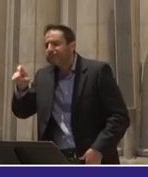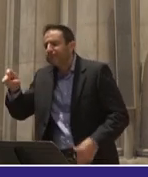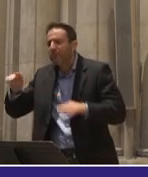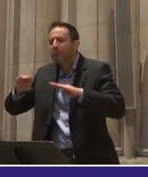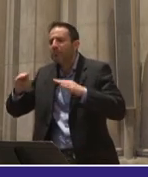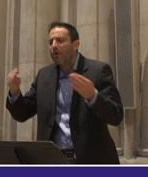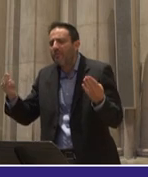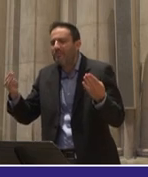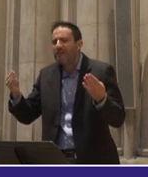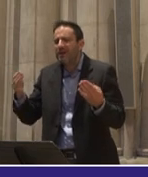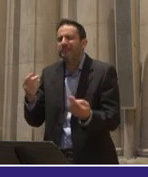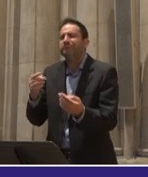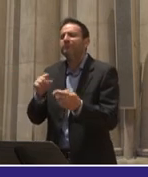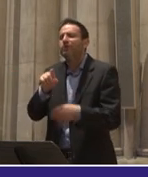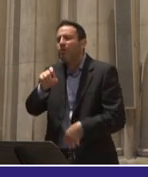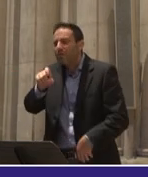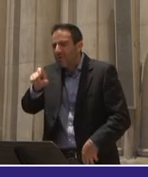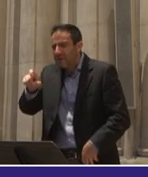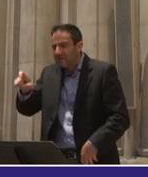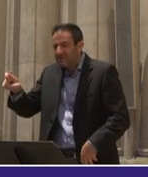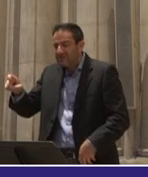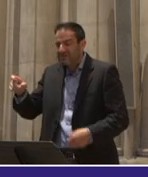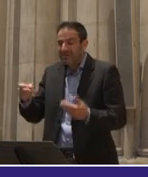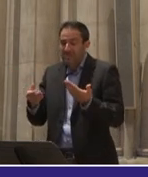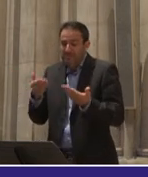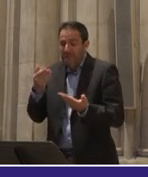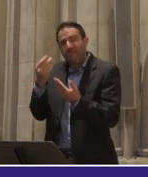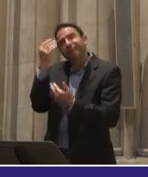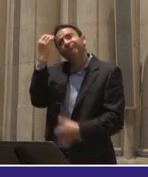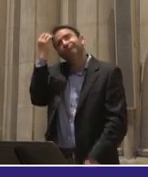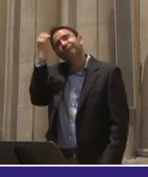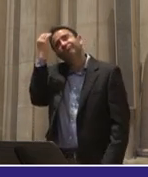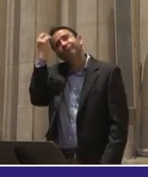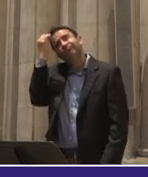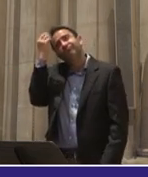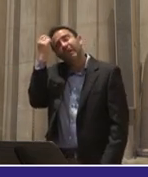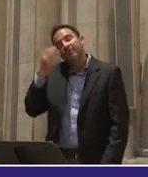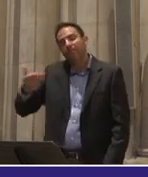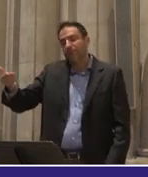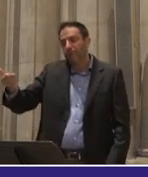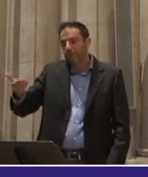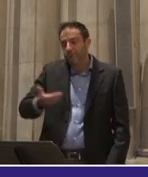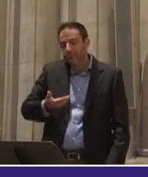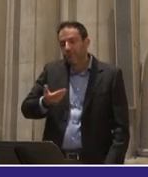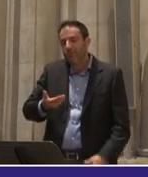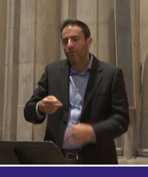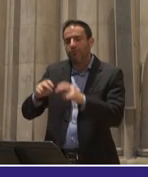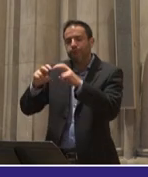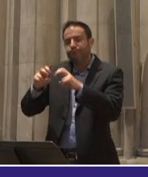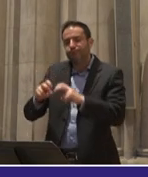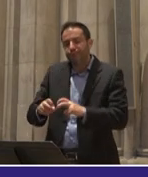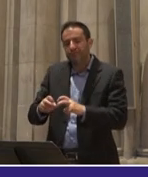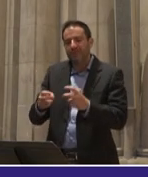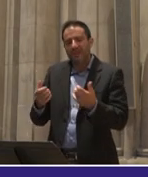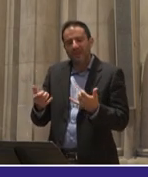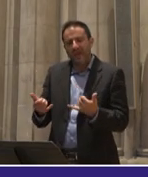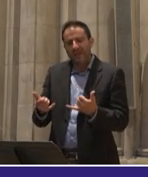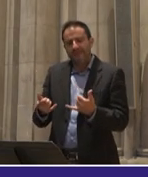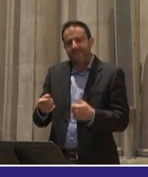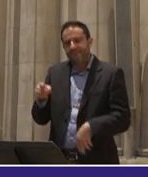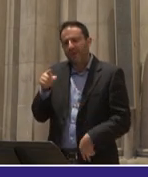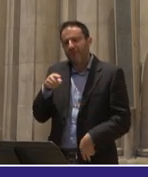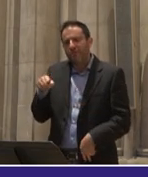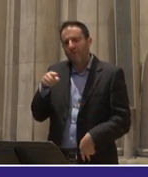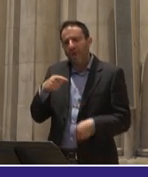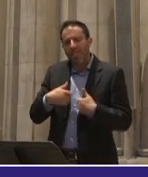which you might consider an invitation to an intentional exploration today of your